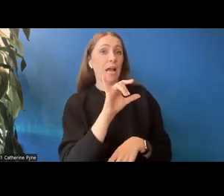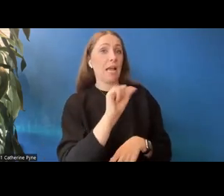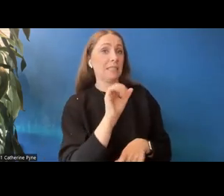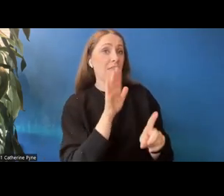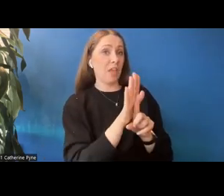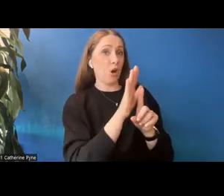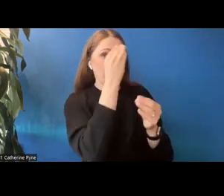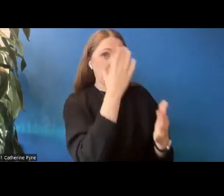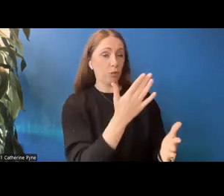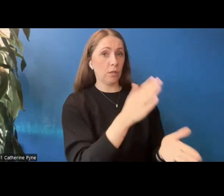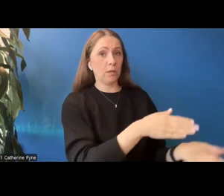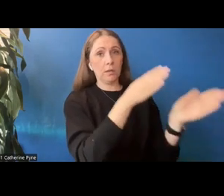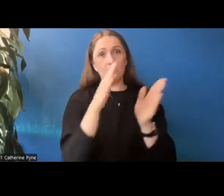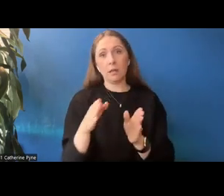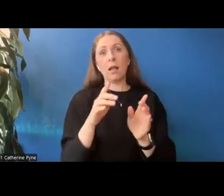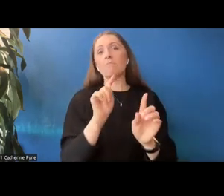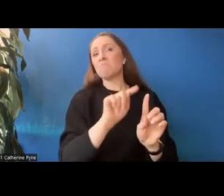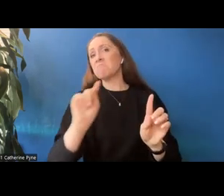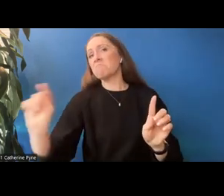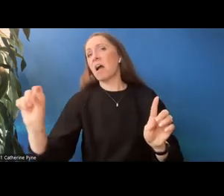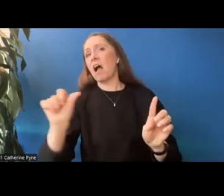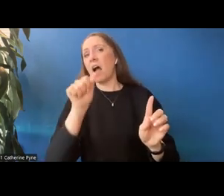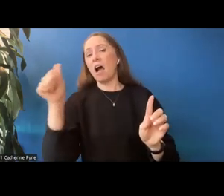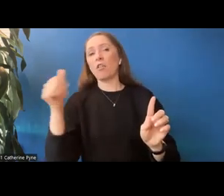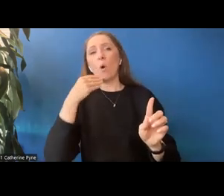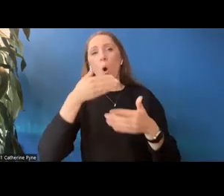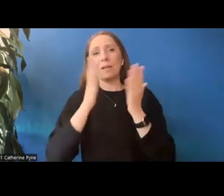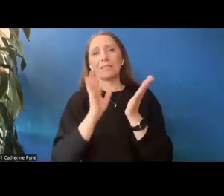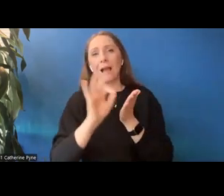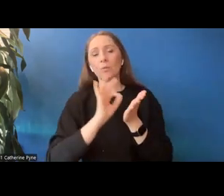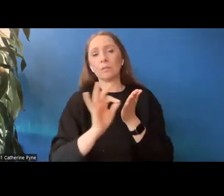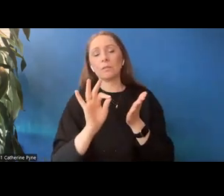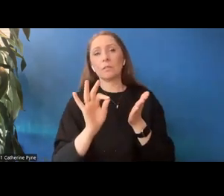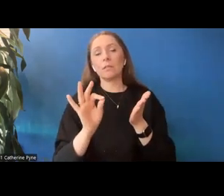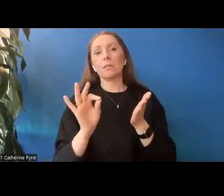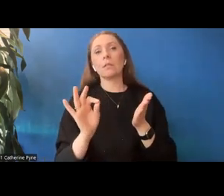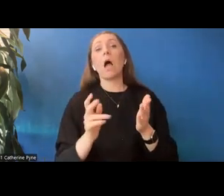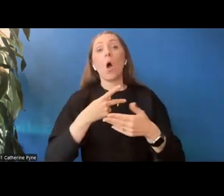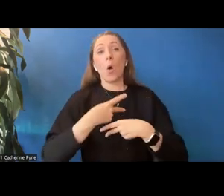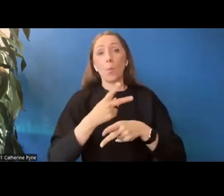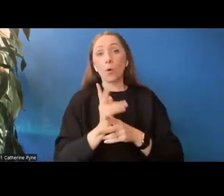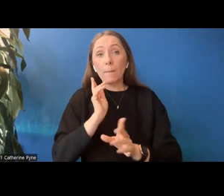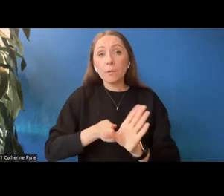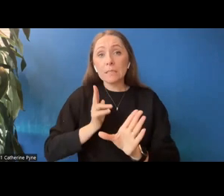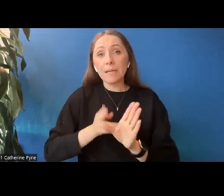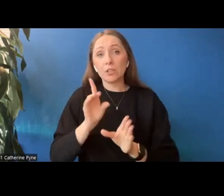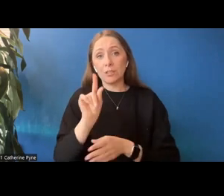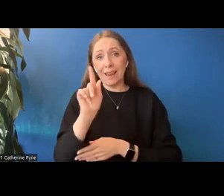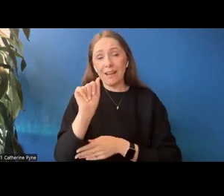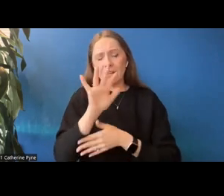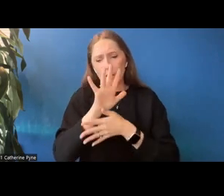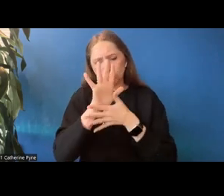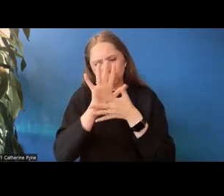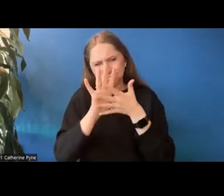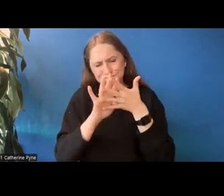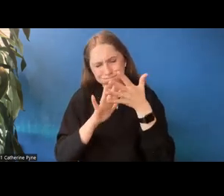as data from other sources of homelessness counts, as well as program participation data, as